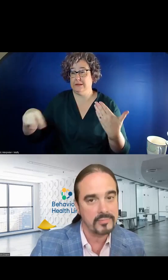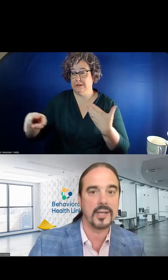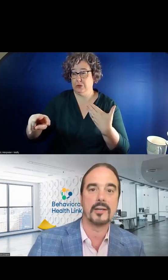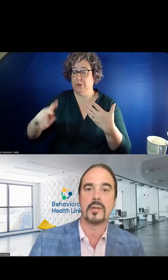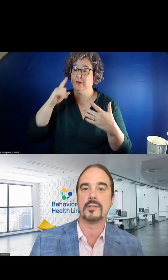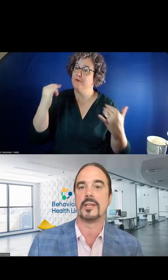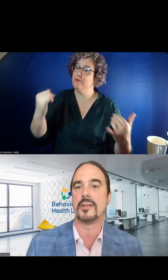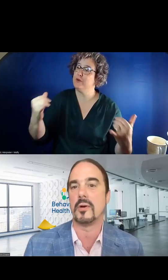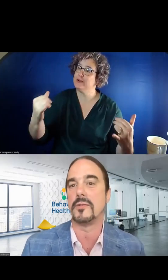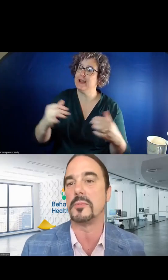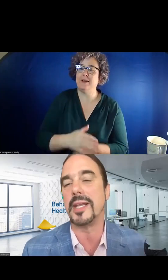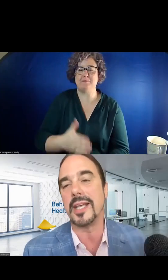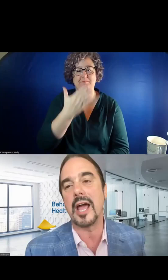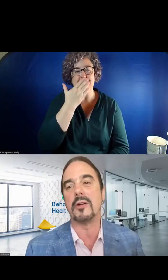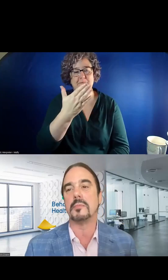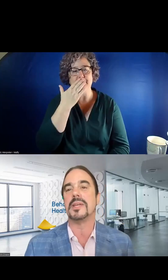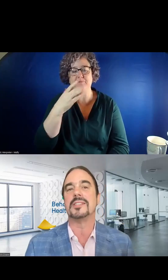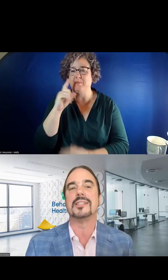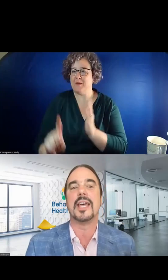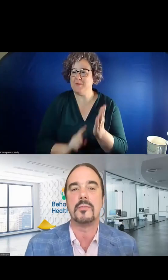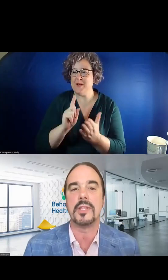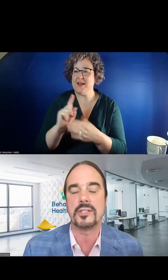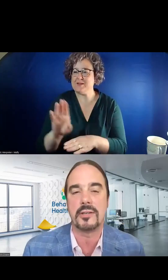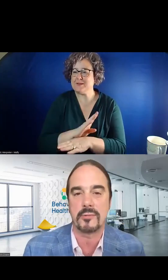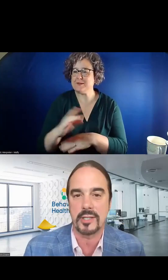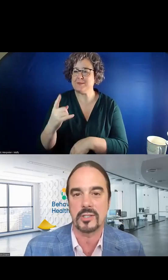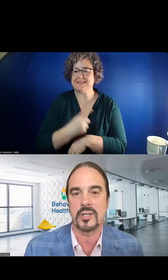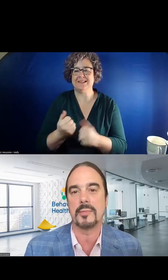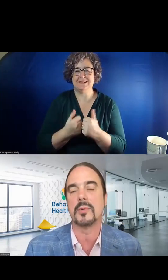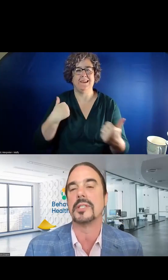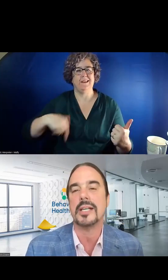now, I want to thank you all for spending an hour of your busy day with us here at